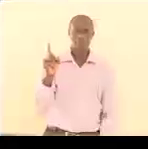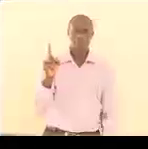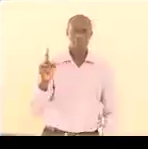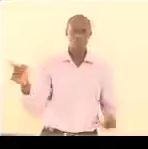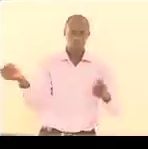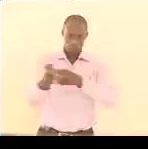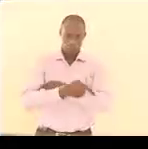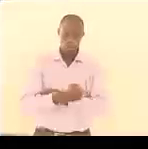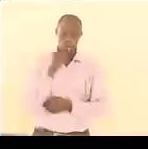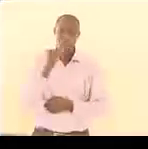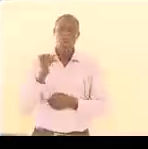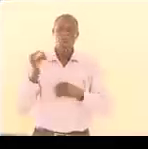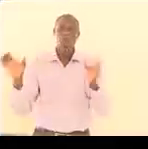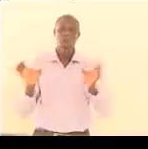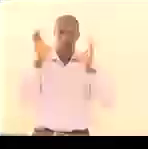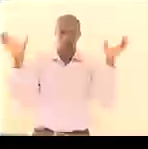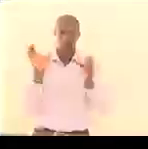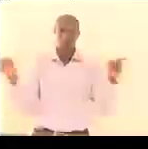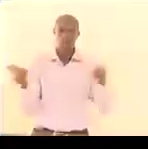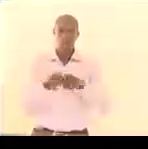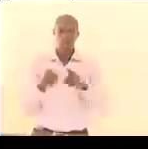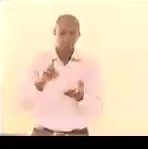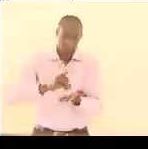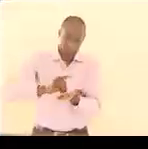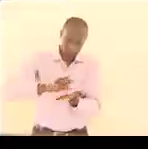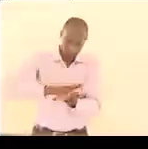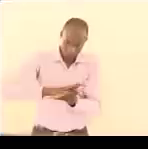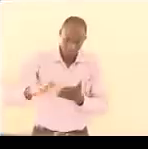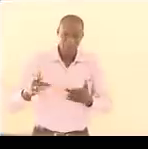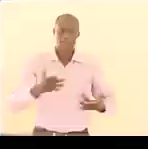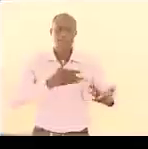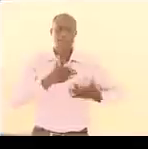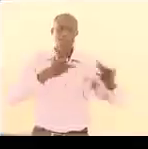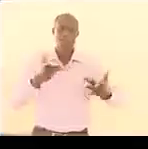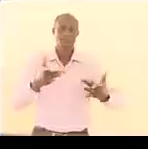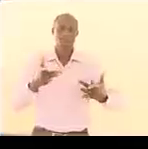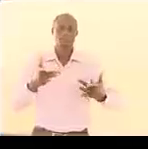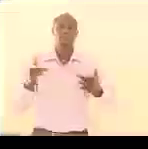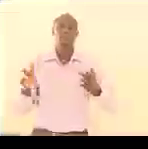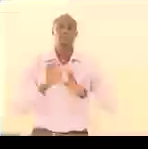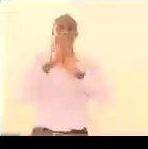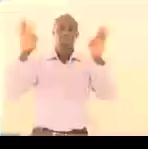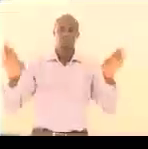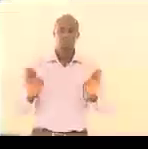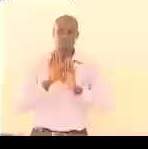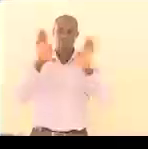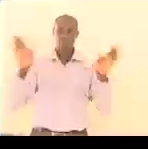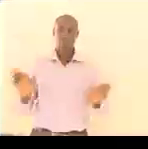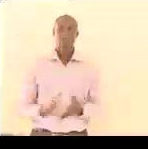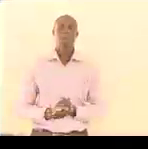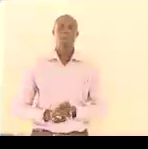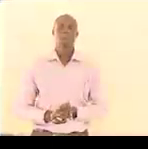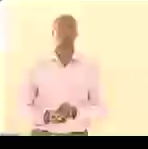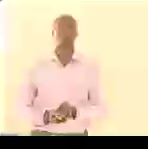Question number one. Today is celebrated as Divine Mercy